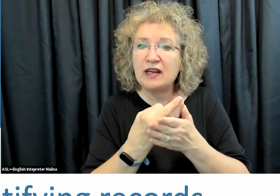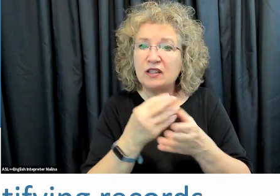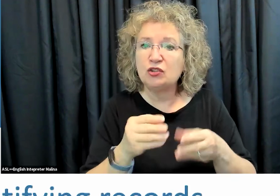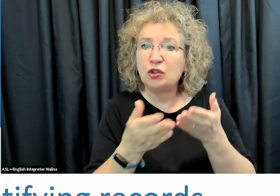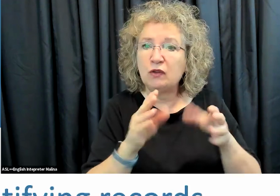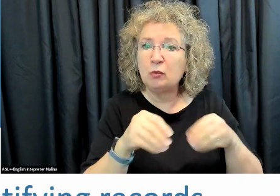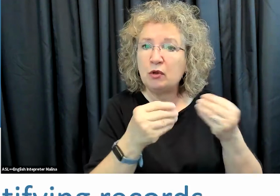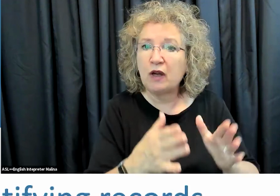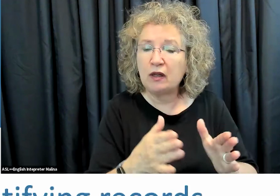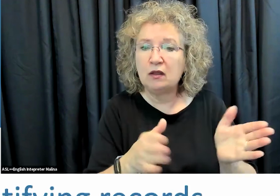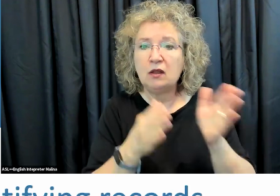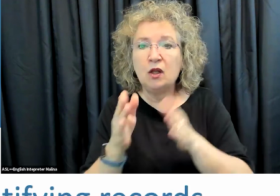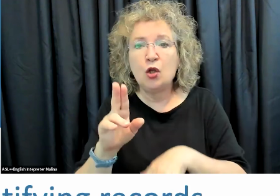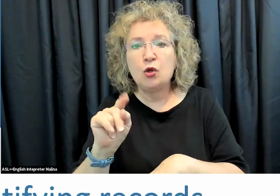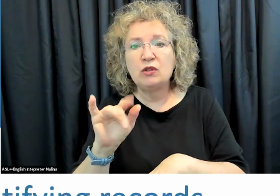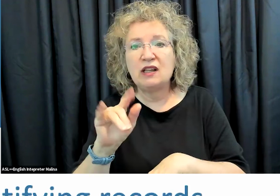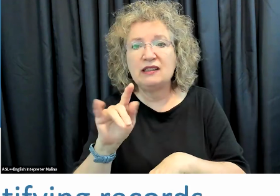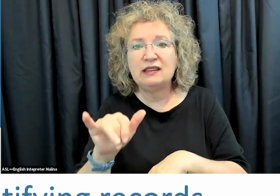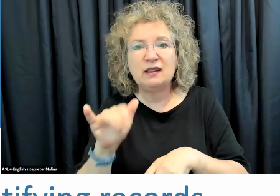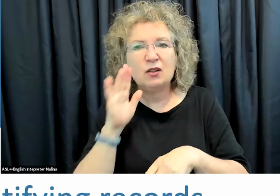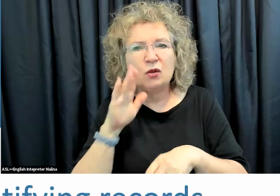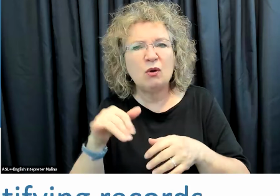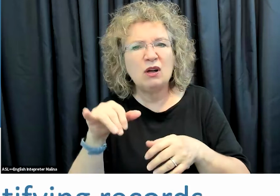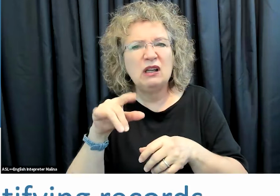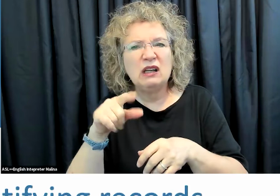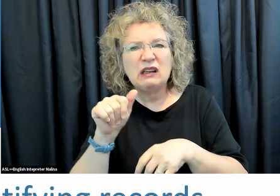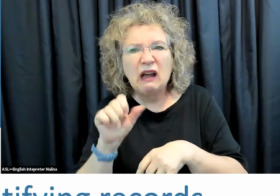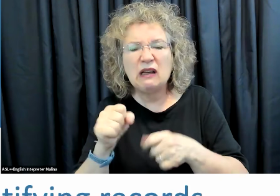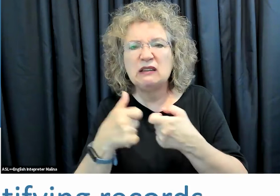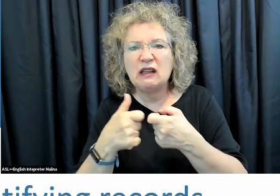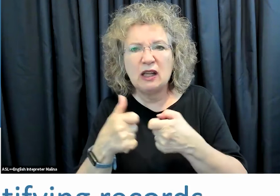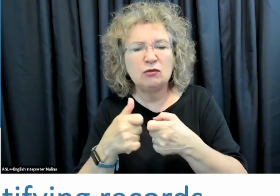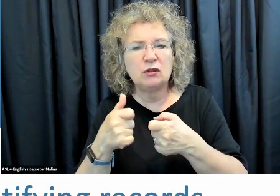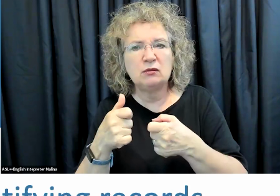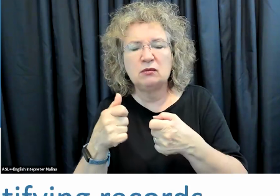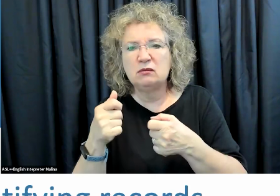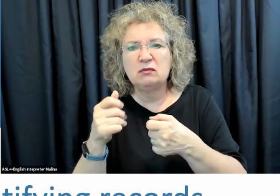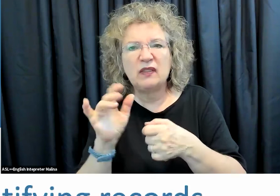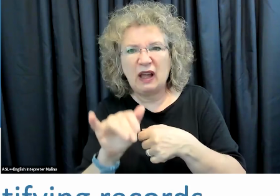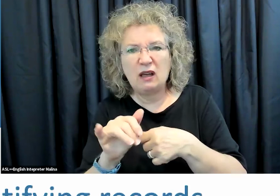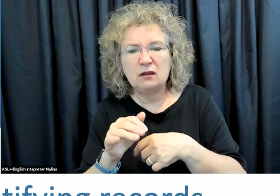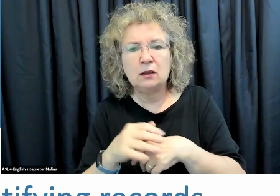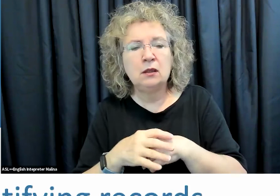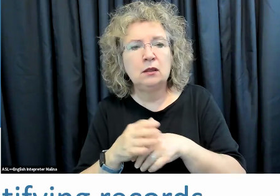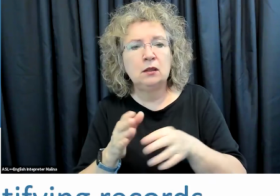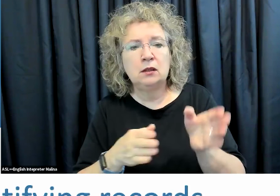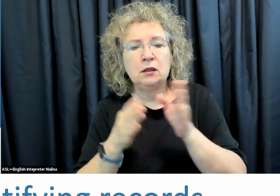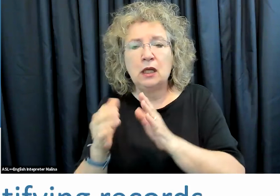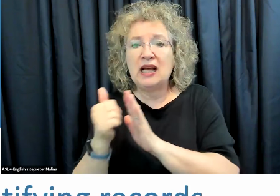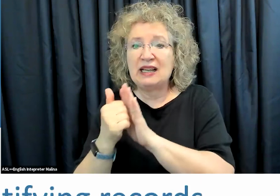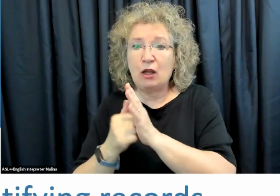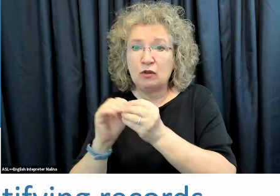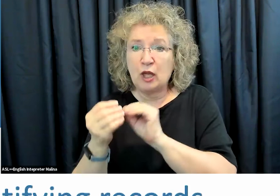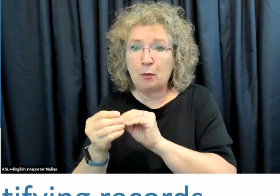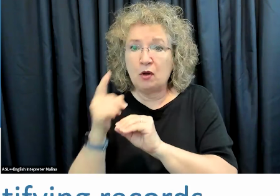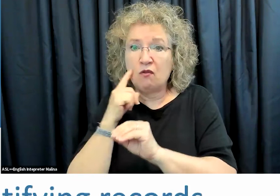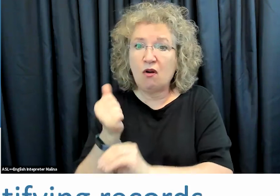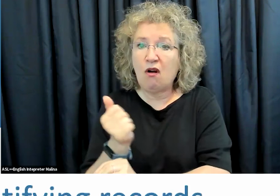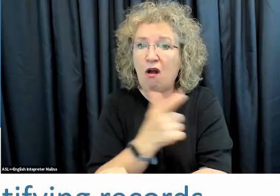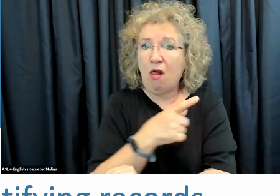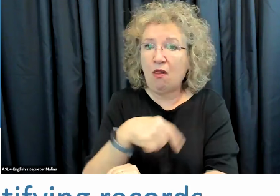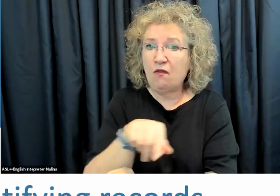providers, account numbers, so your account numbers for those services, and the contact information to reach